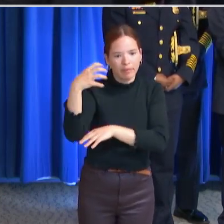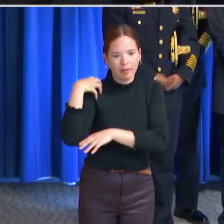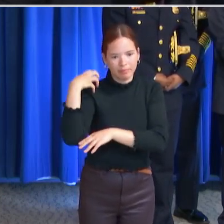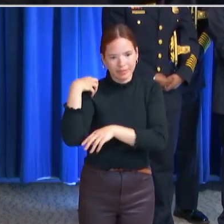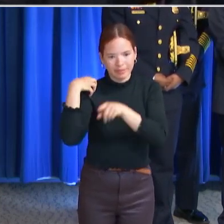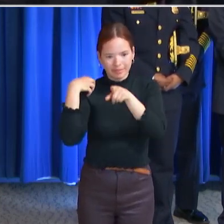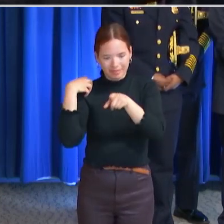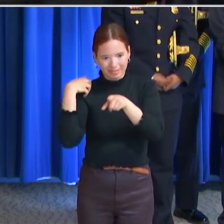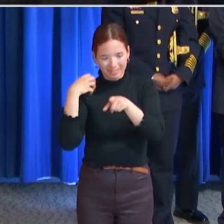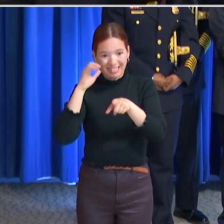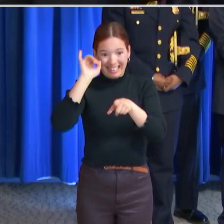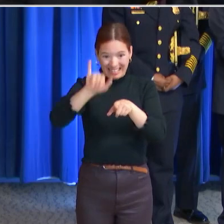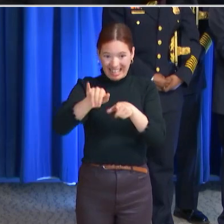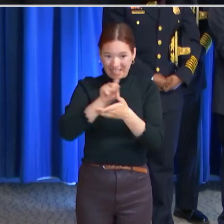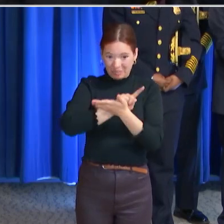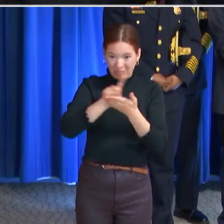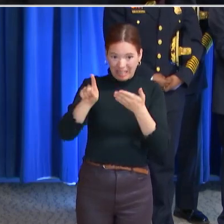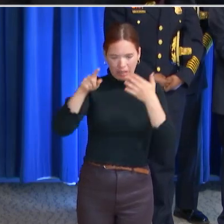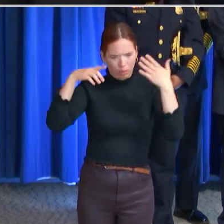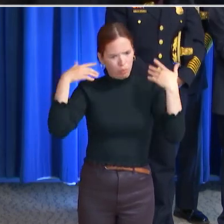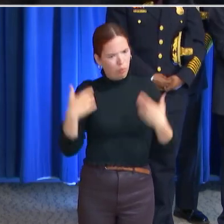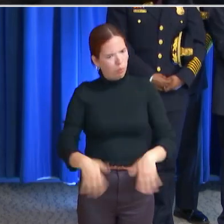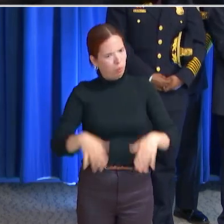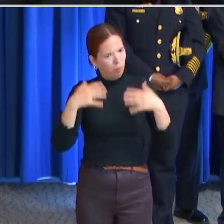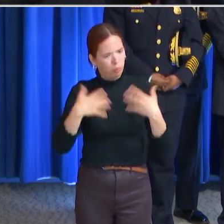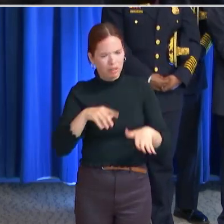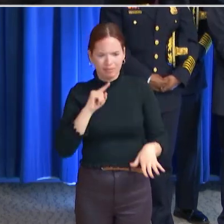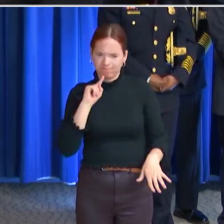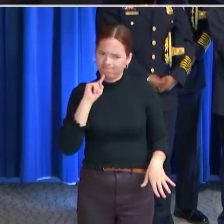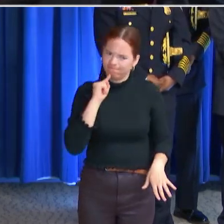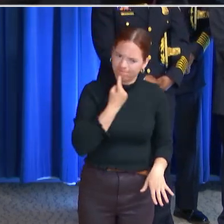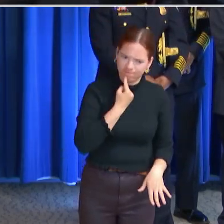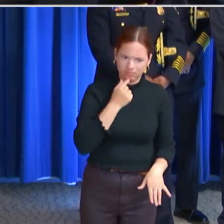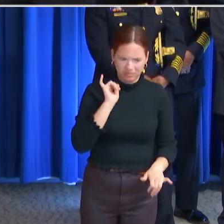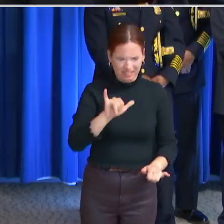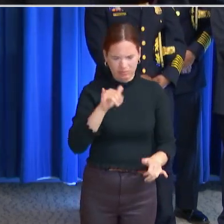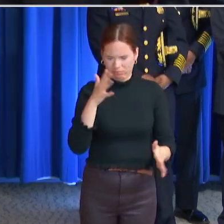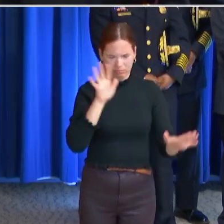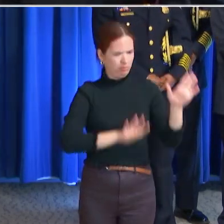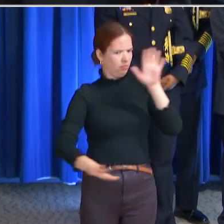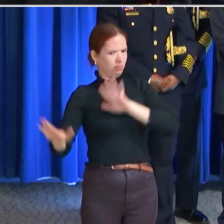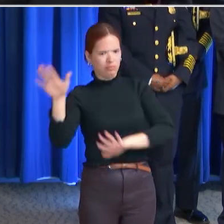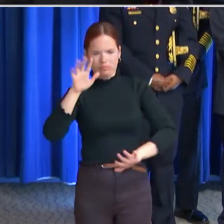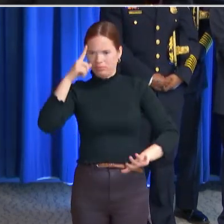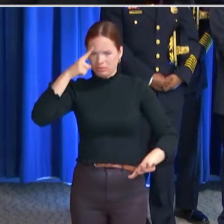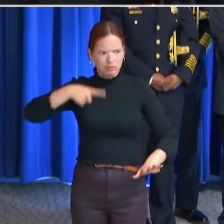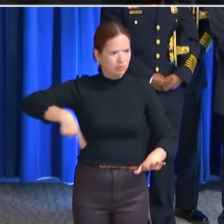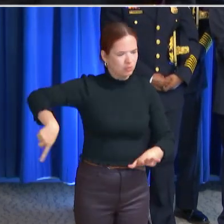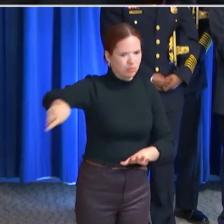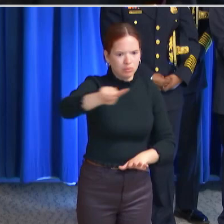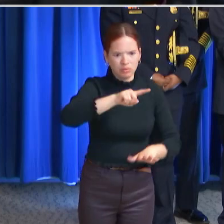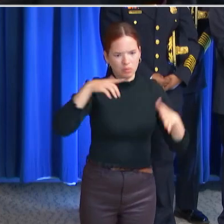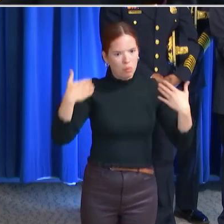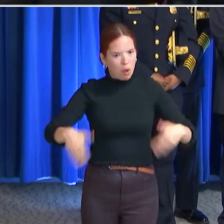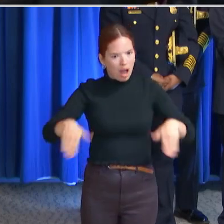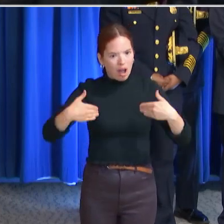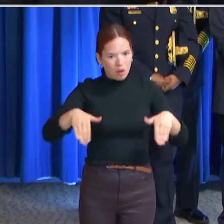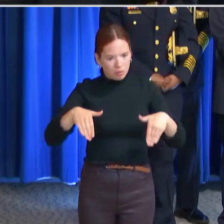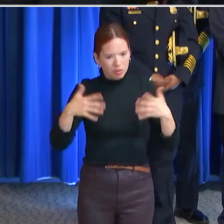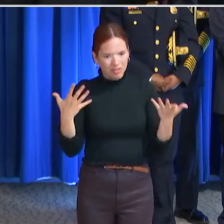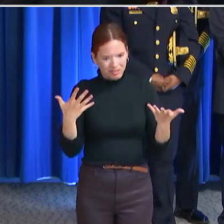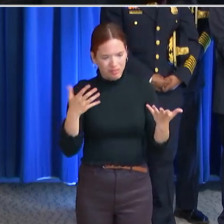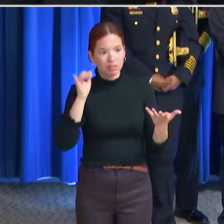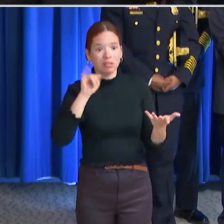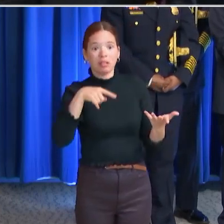week. He had the most eventful week in history for a chief, and ever since, he's been giving the job everything